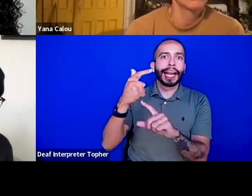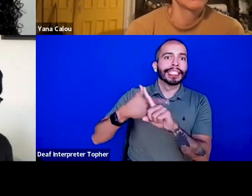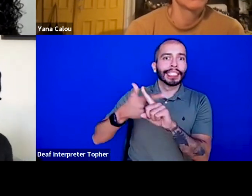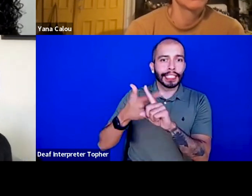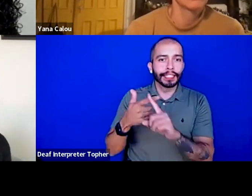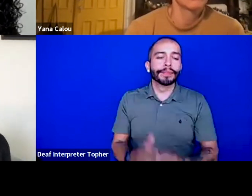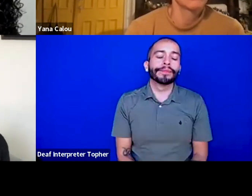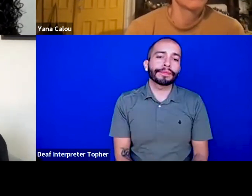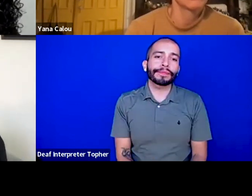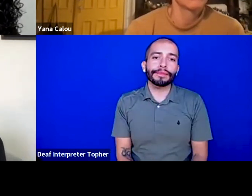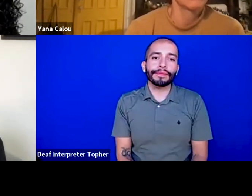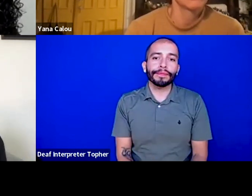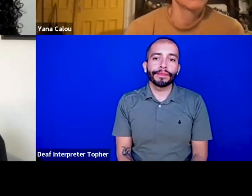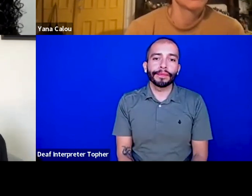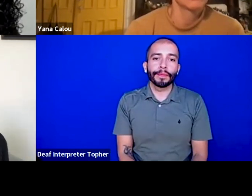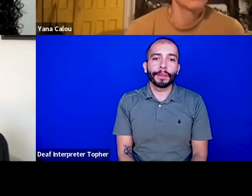V-E-N-D-U-E. I'll drop a link in the chat